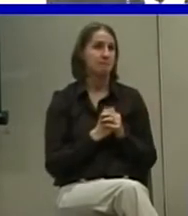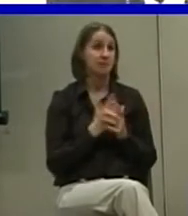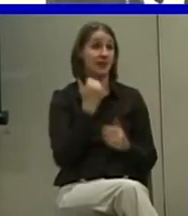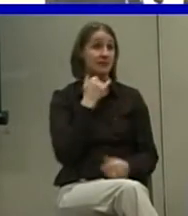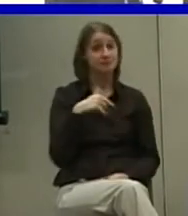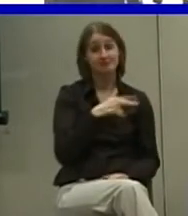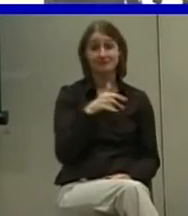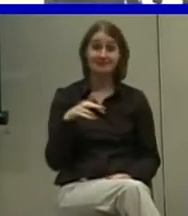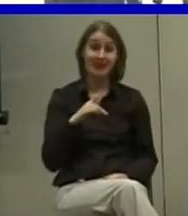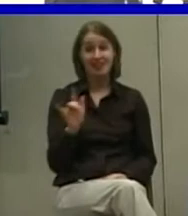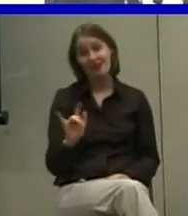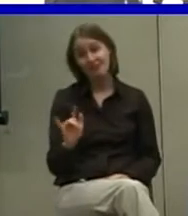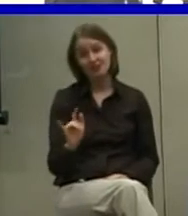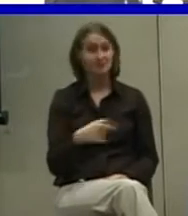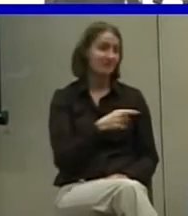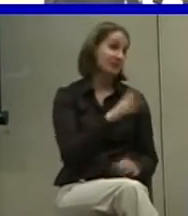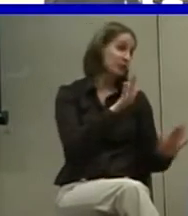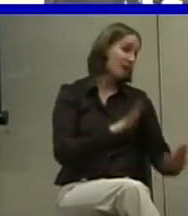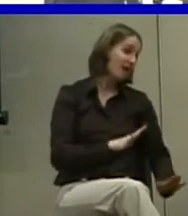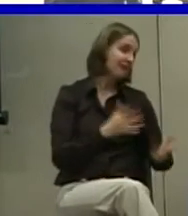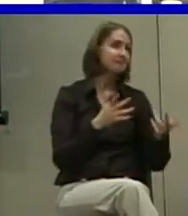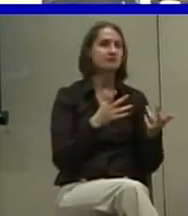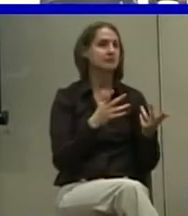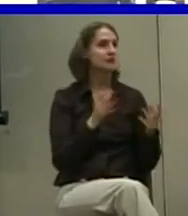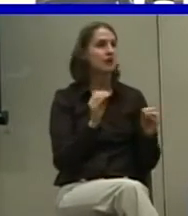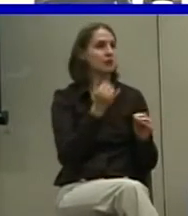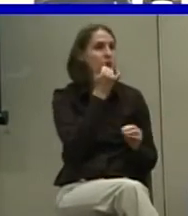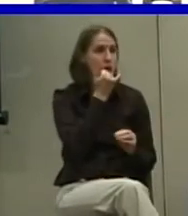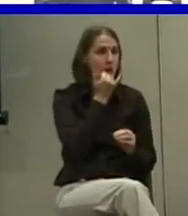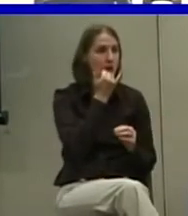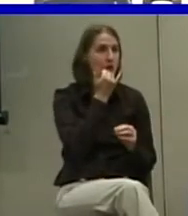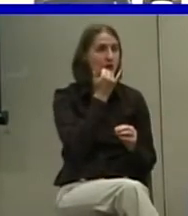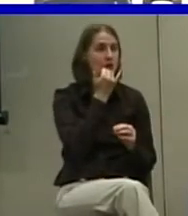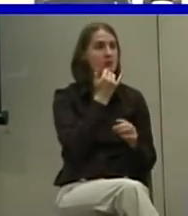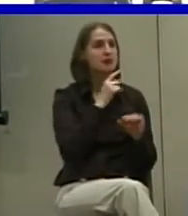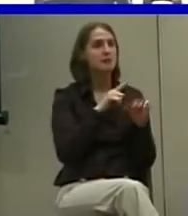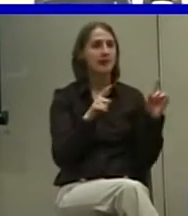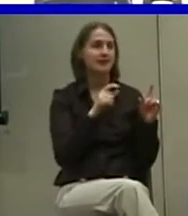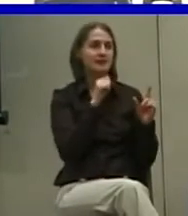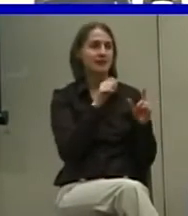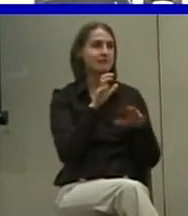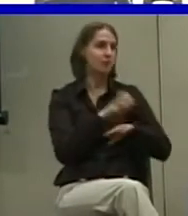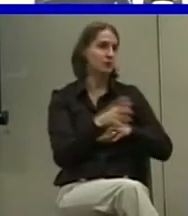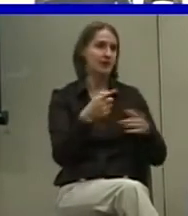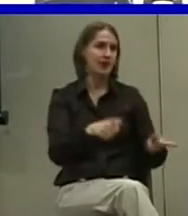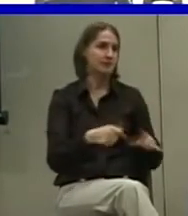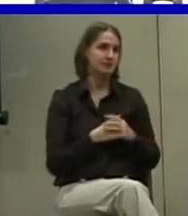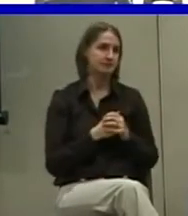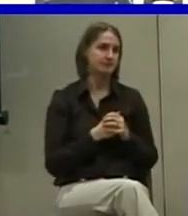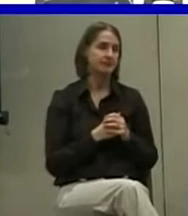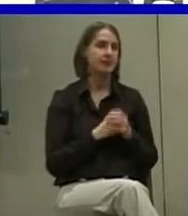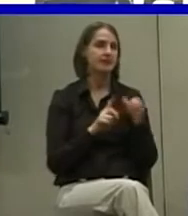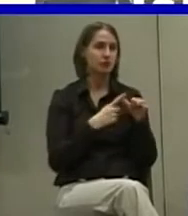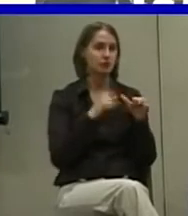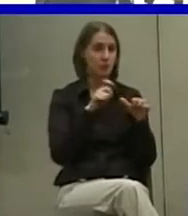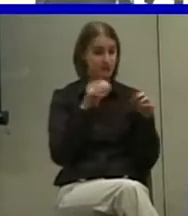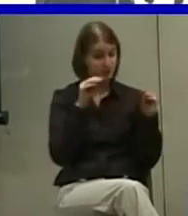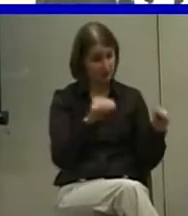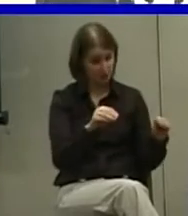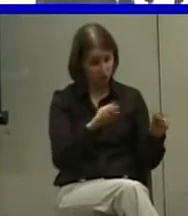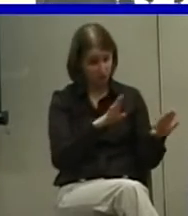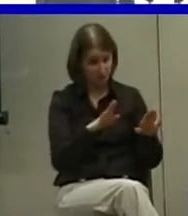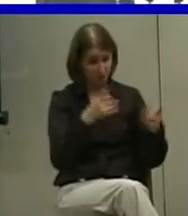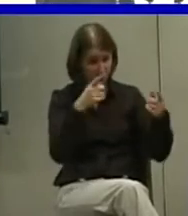and saying, I love you, you're great, there's nothing wrong with that. But that won't make this happen. First, you've got to teach and get the behavior to